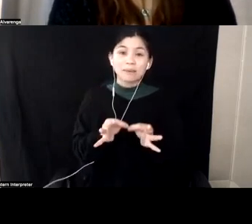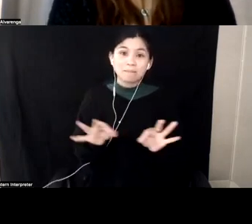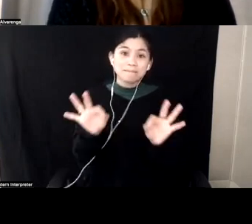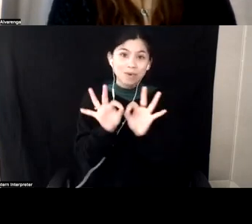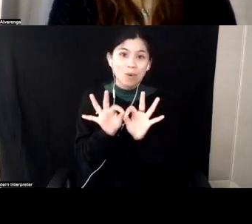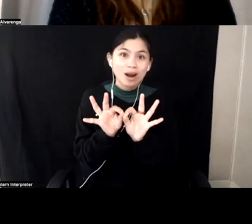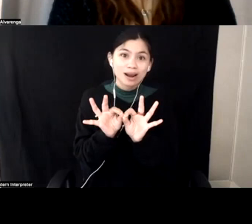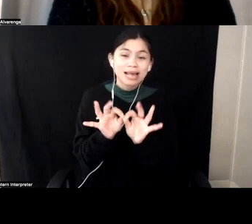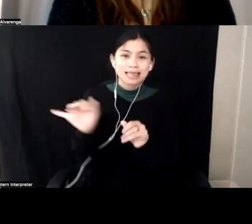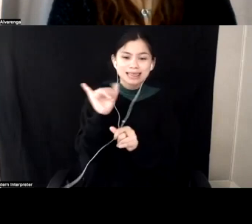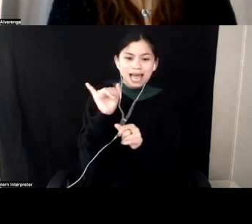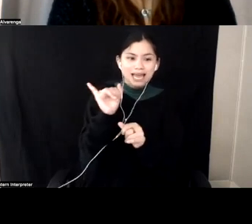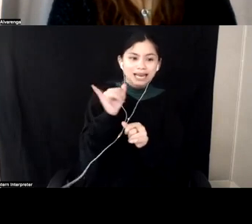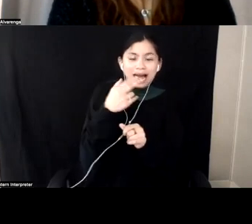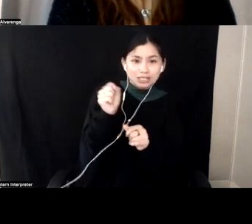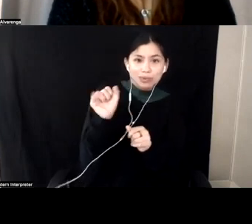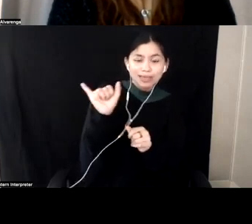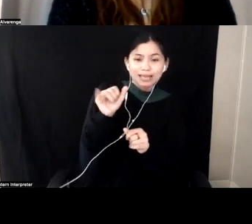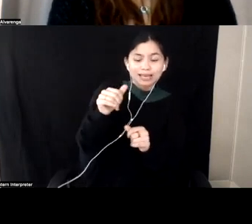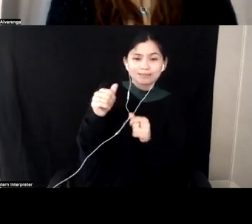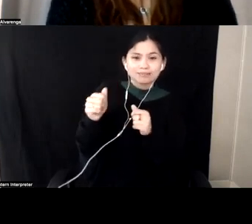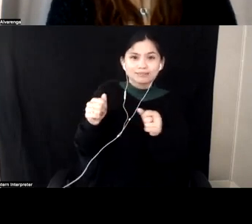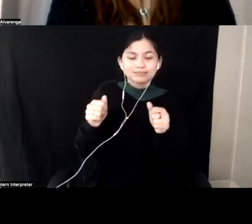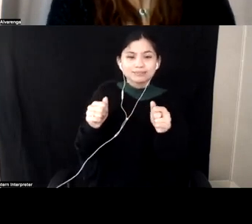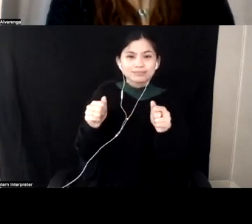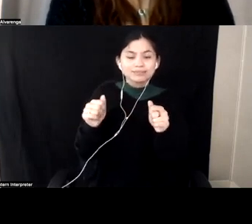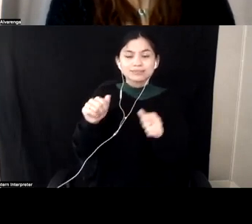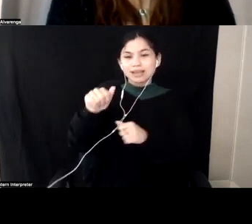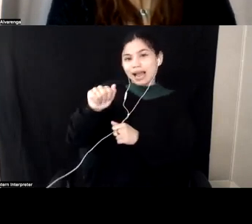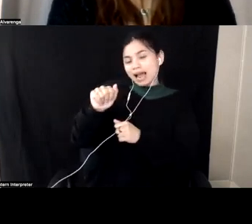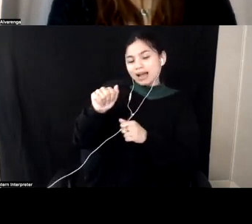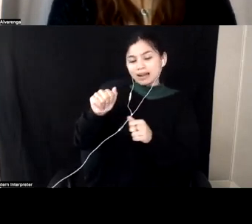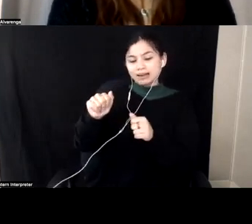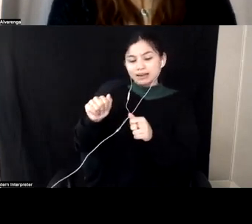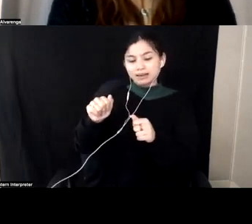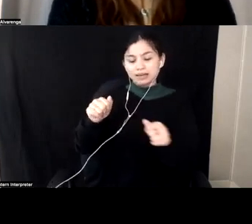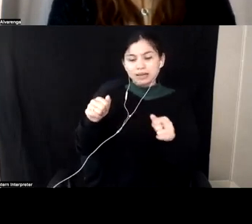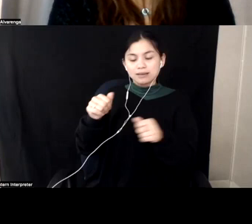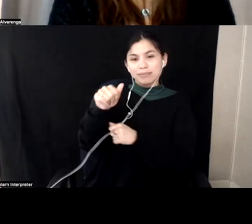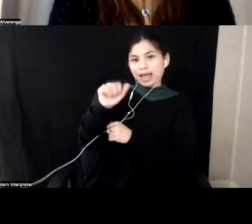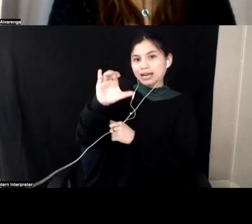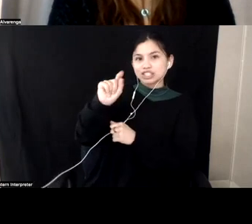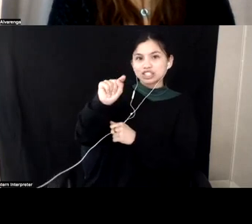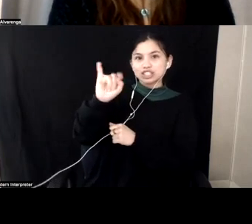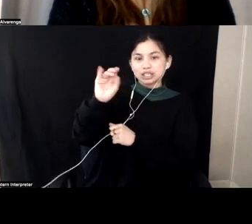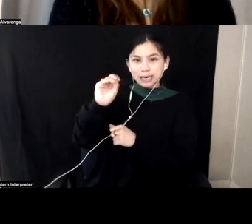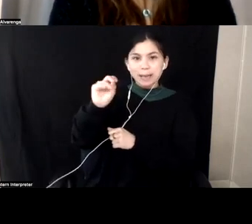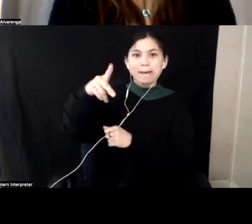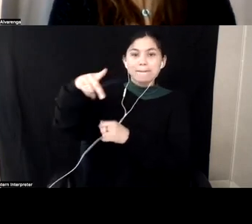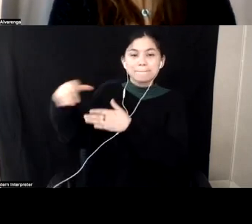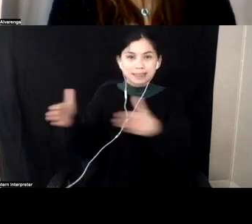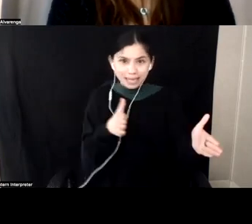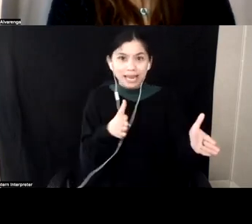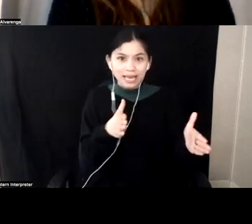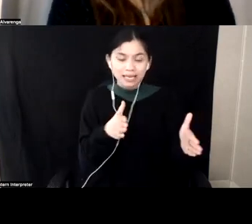almost like an action plan for college. Like, what are going to be those next steps? But you're incorporating